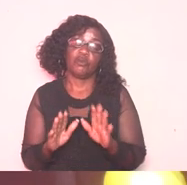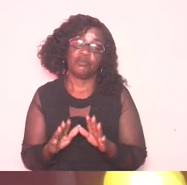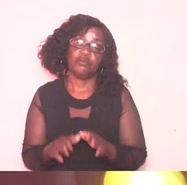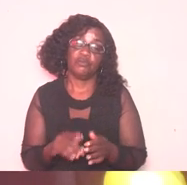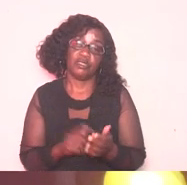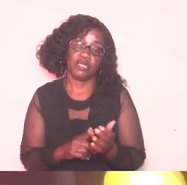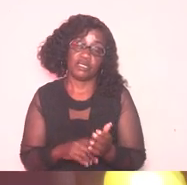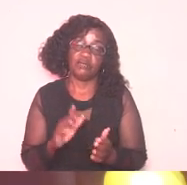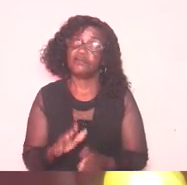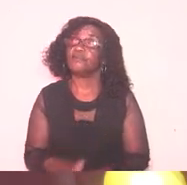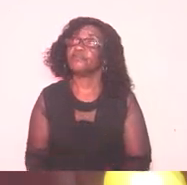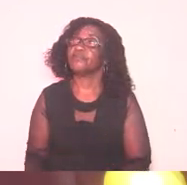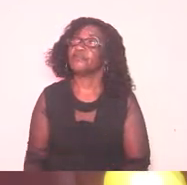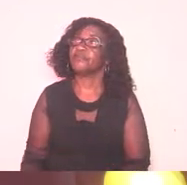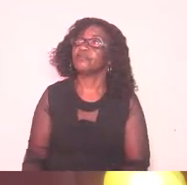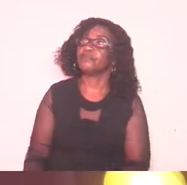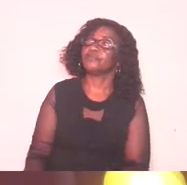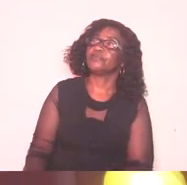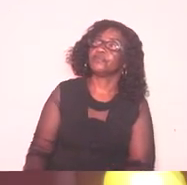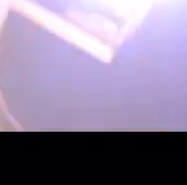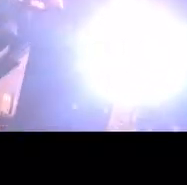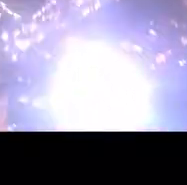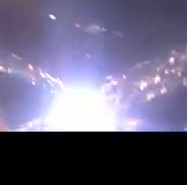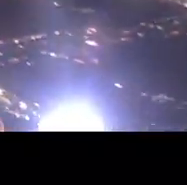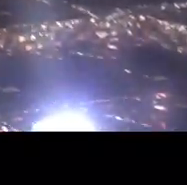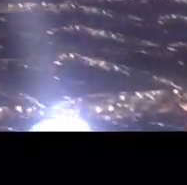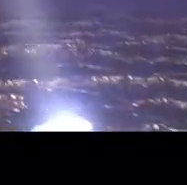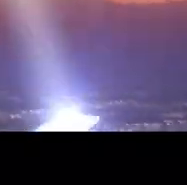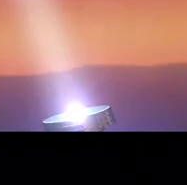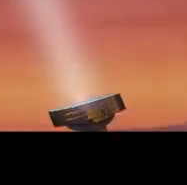think as OG will save during this debate. We have never been more proud of our cause. Thank you.